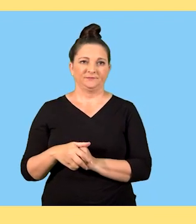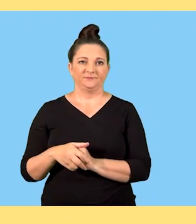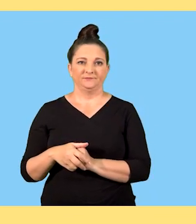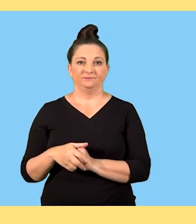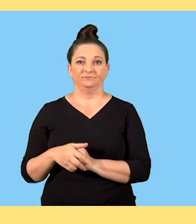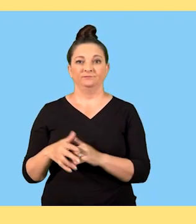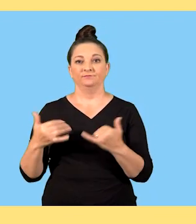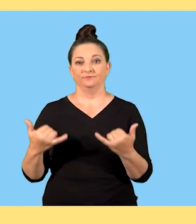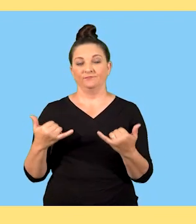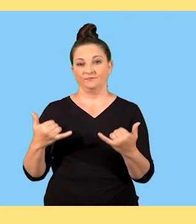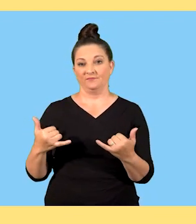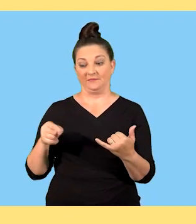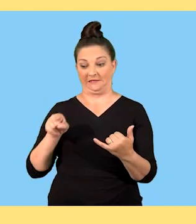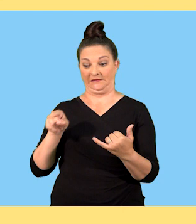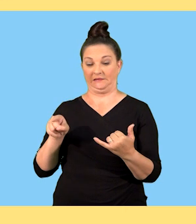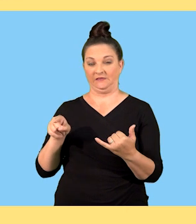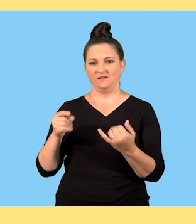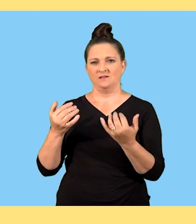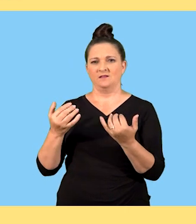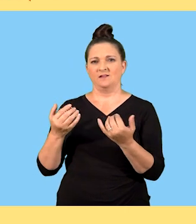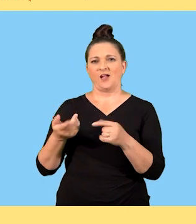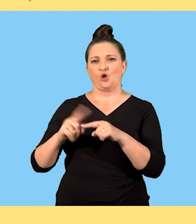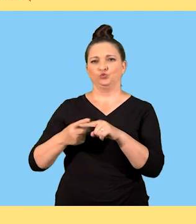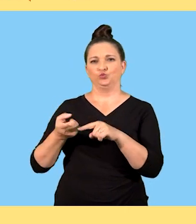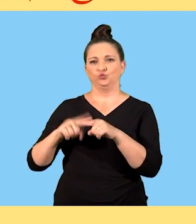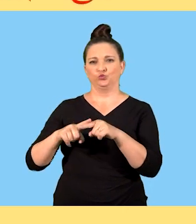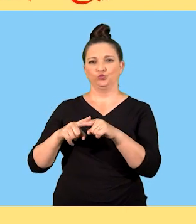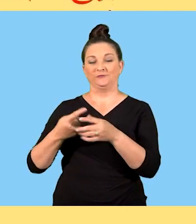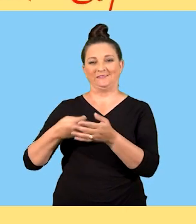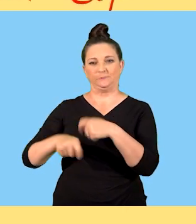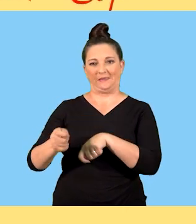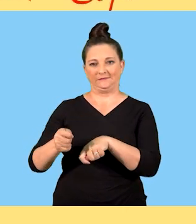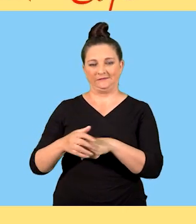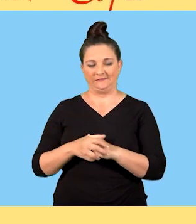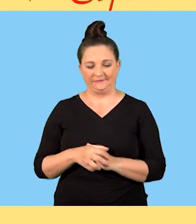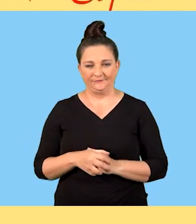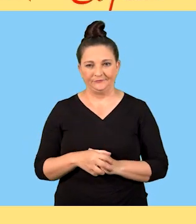Must still be paid. So we're dealing with an accrued expense.